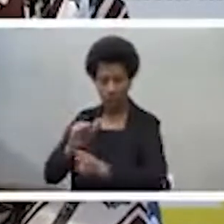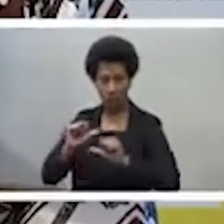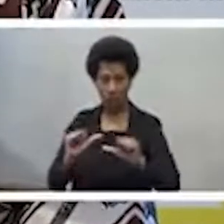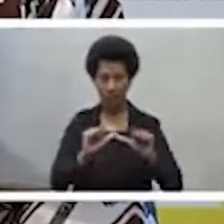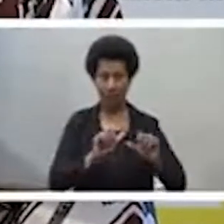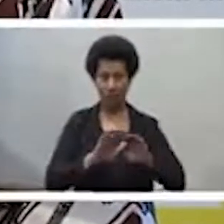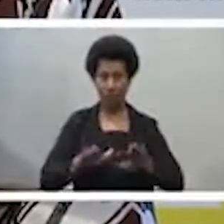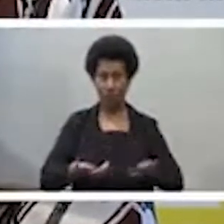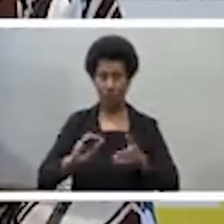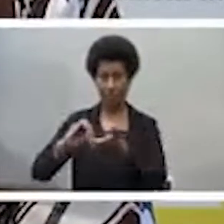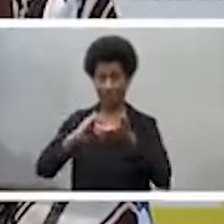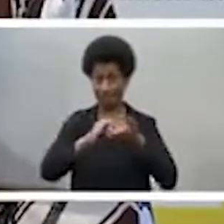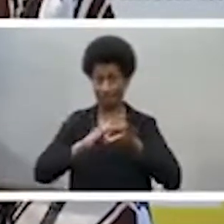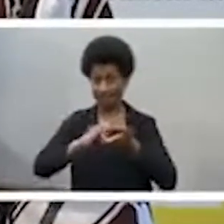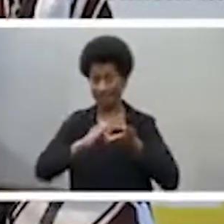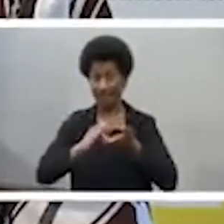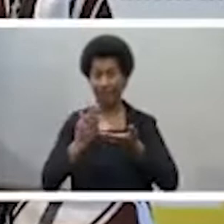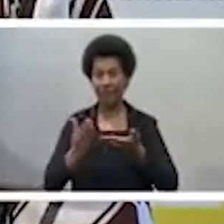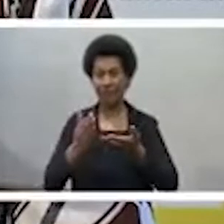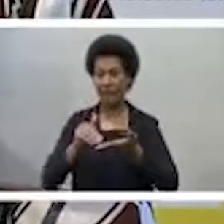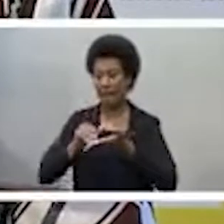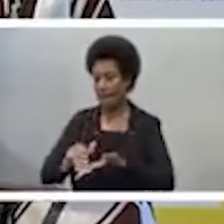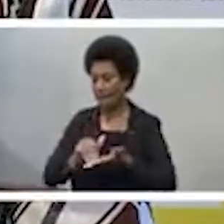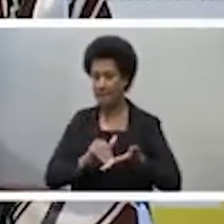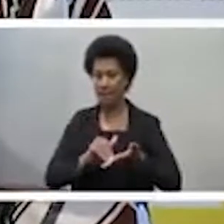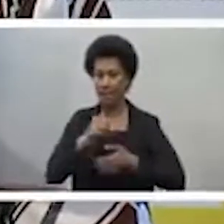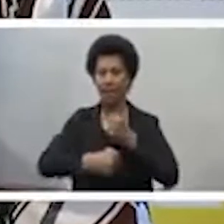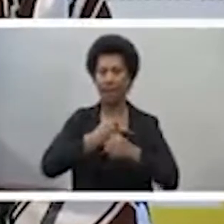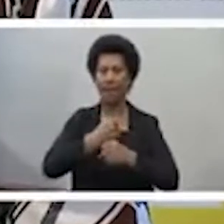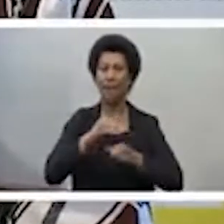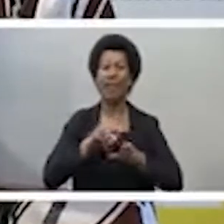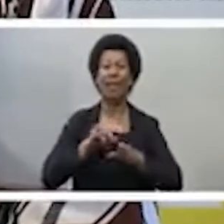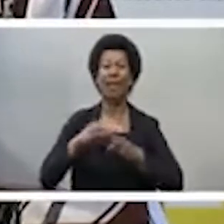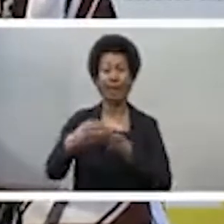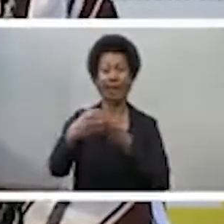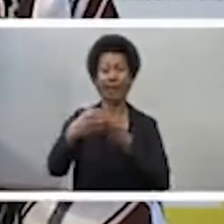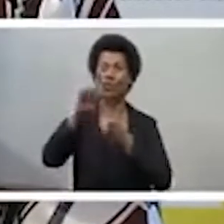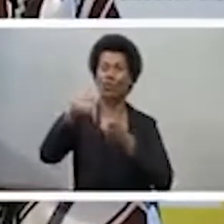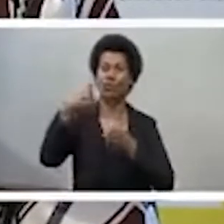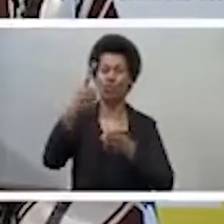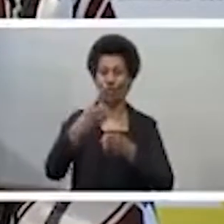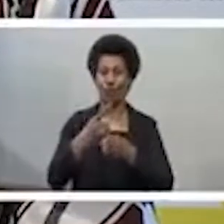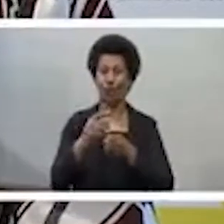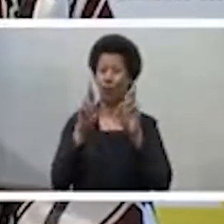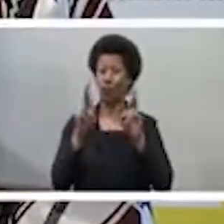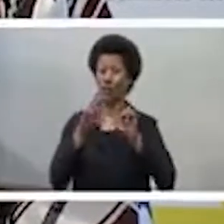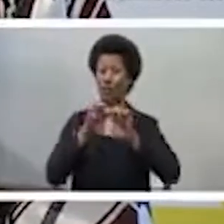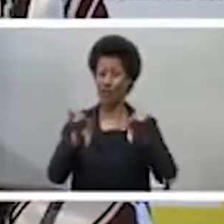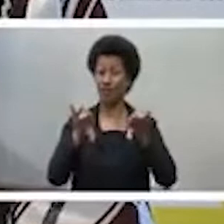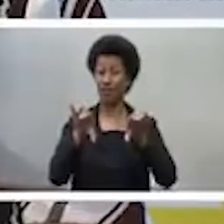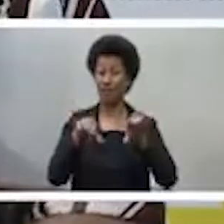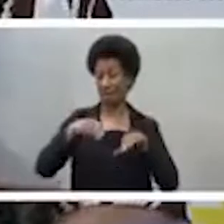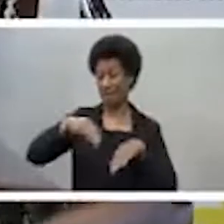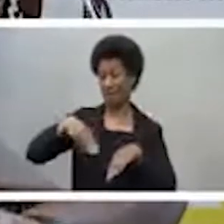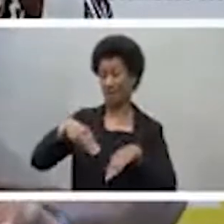children today and help them become our leaders of tomorrow. I wish the Council, its members, and stakeholders the